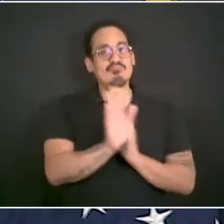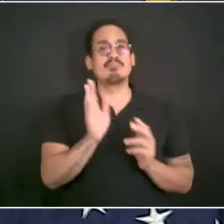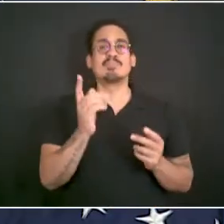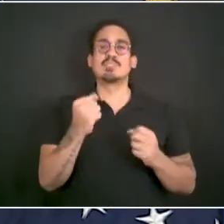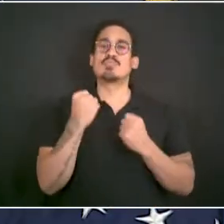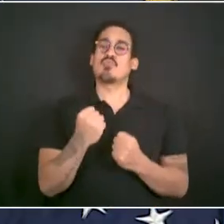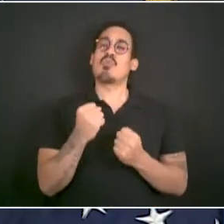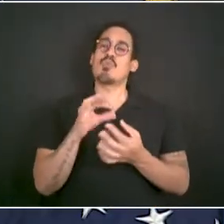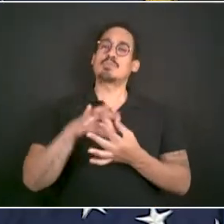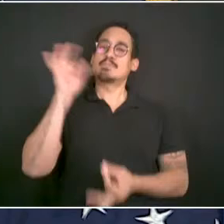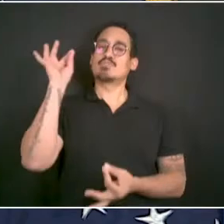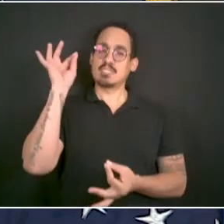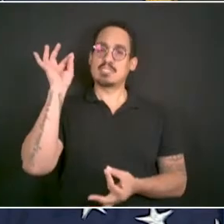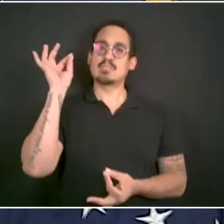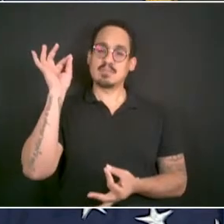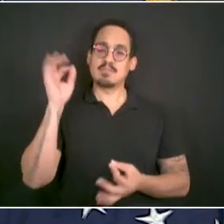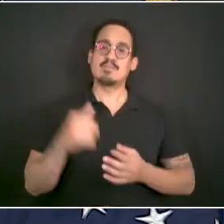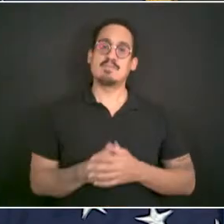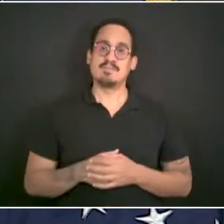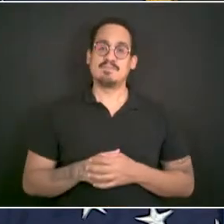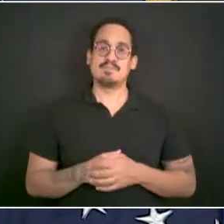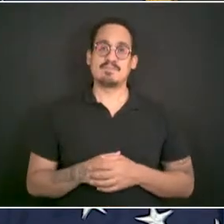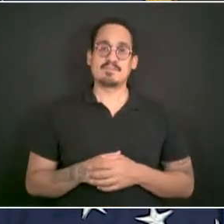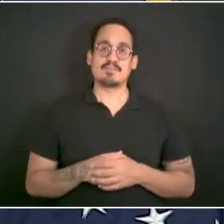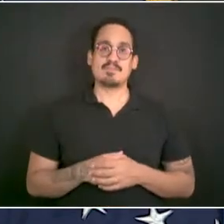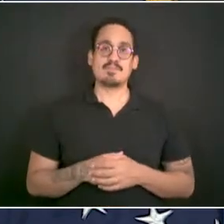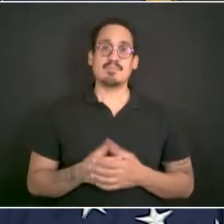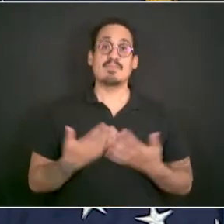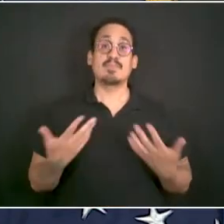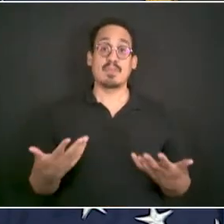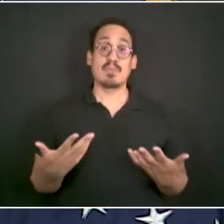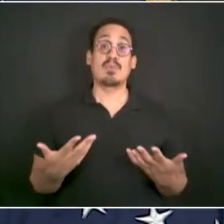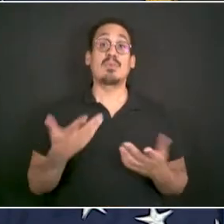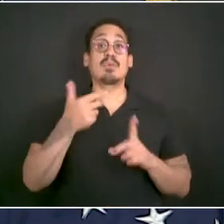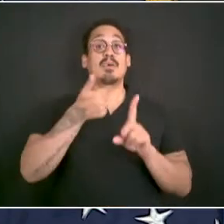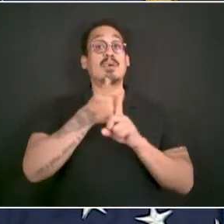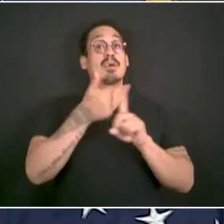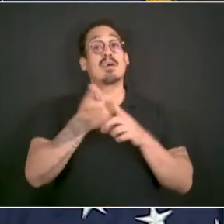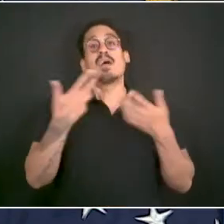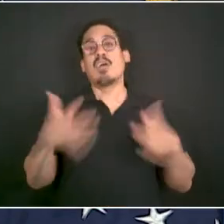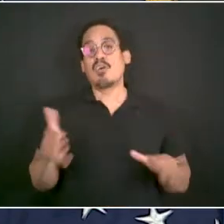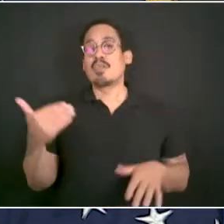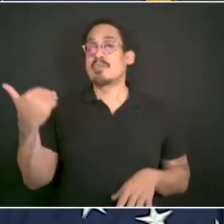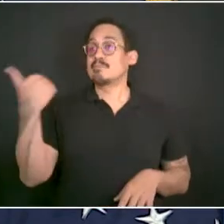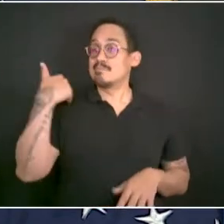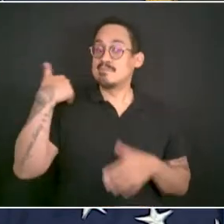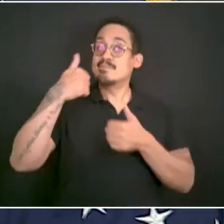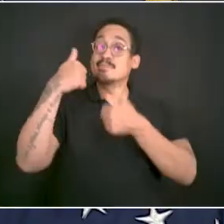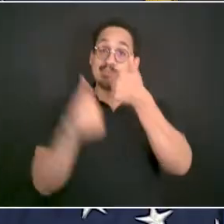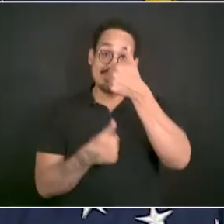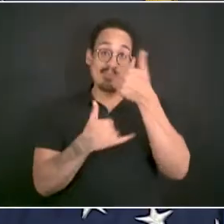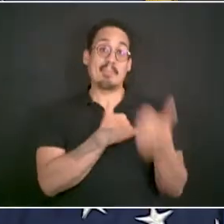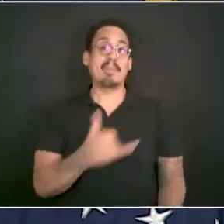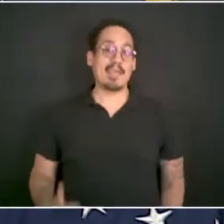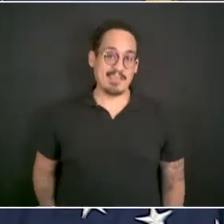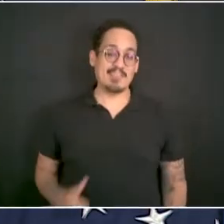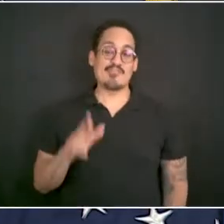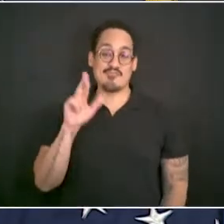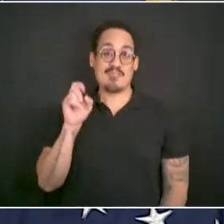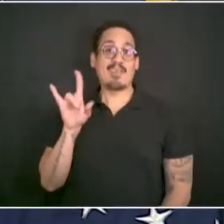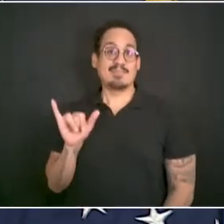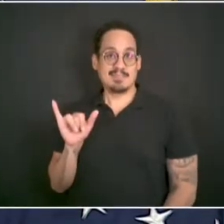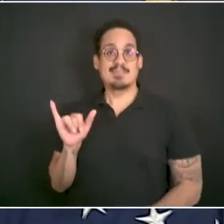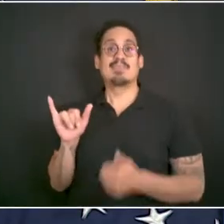was previously a deputy mayor, first deputy mayor. And now he's able to bring in